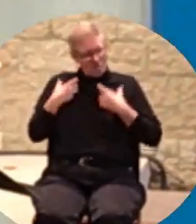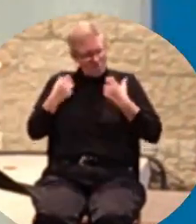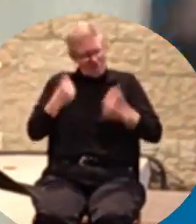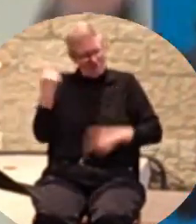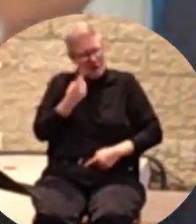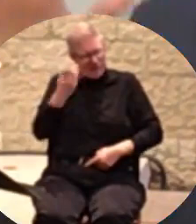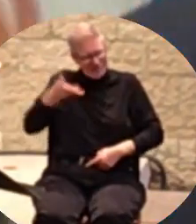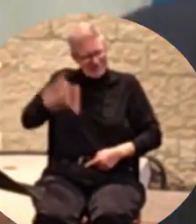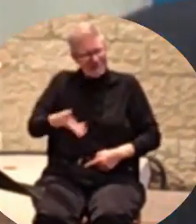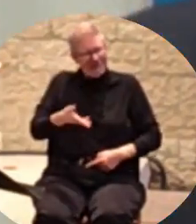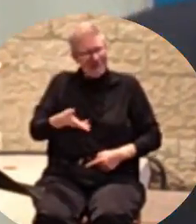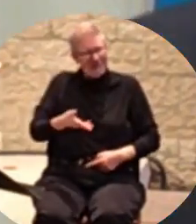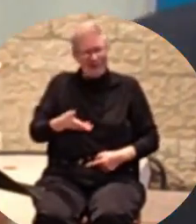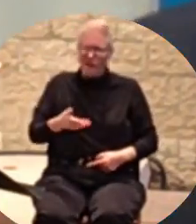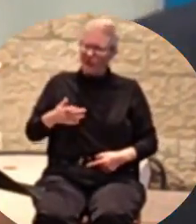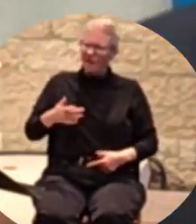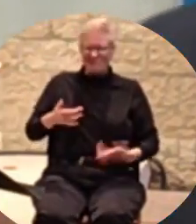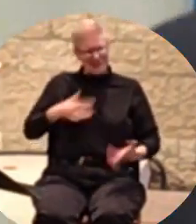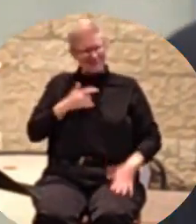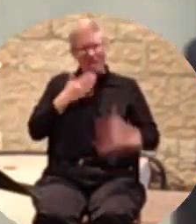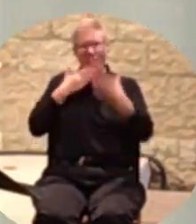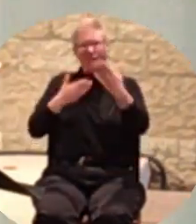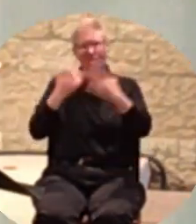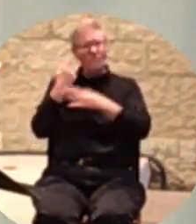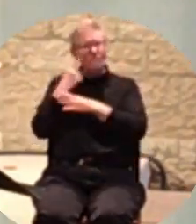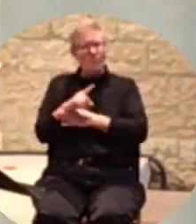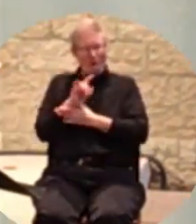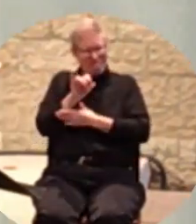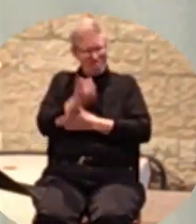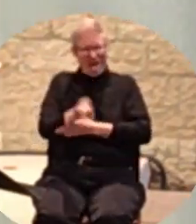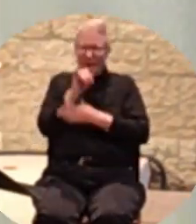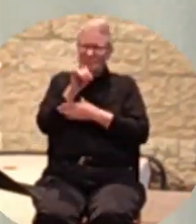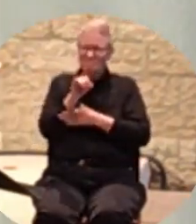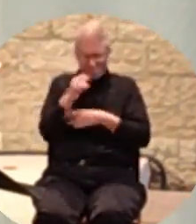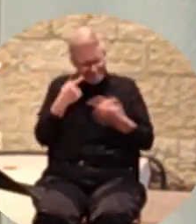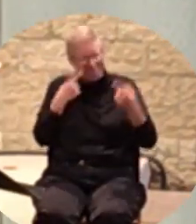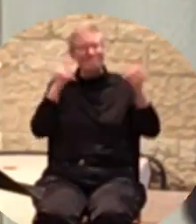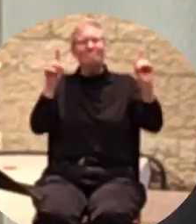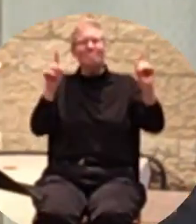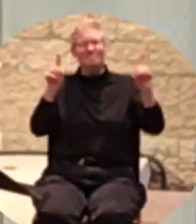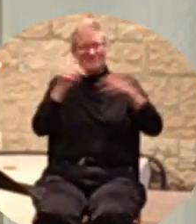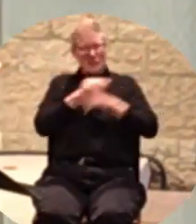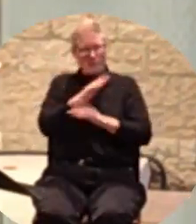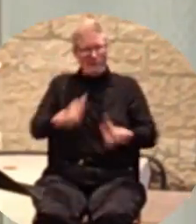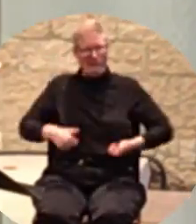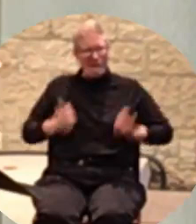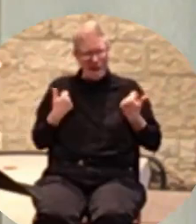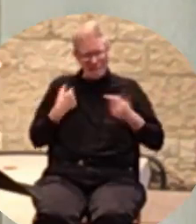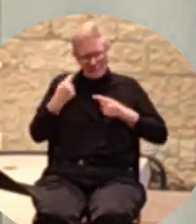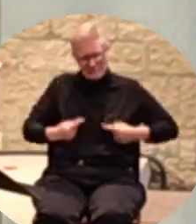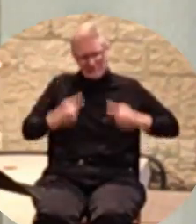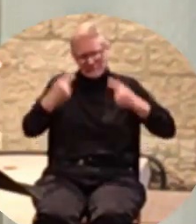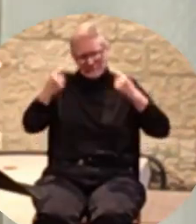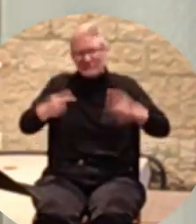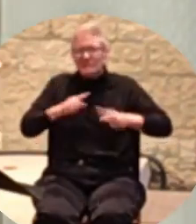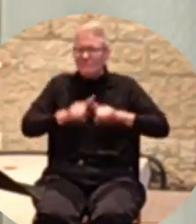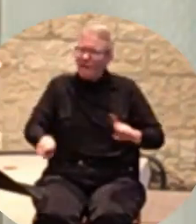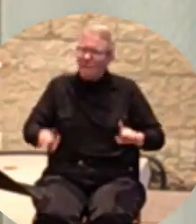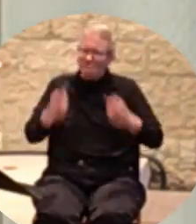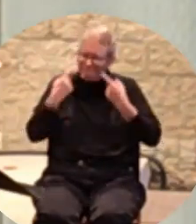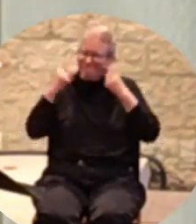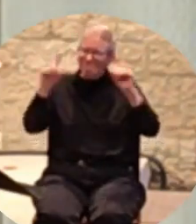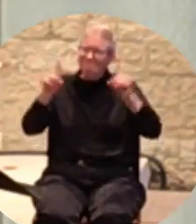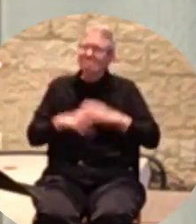And be grateful for the overcoming in your own life. And then today, ask the